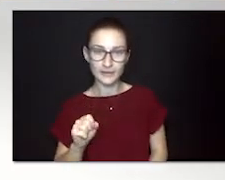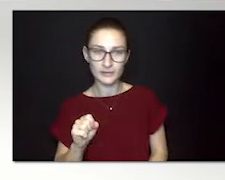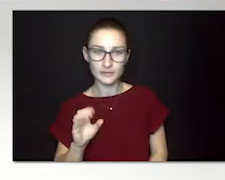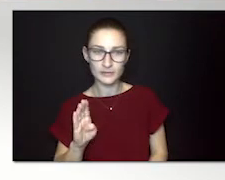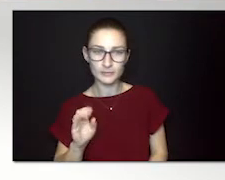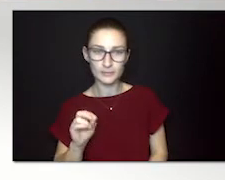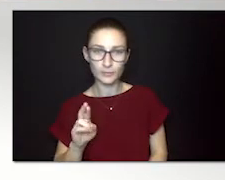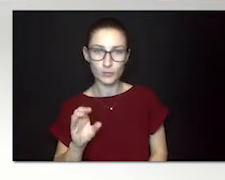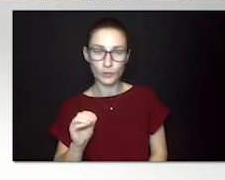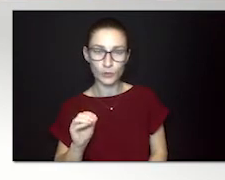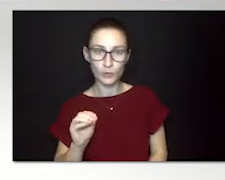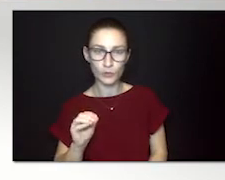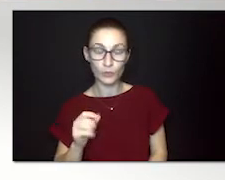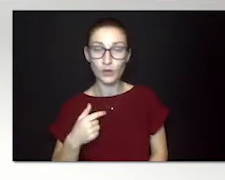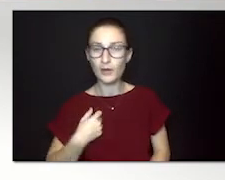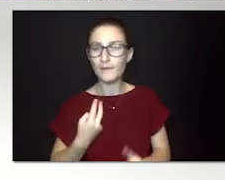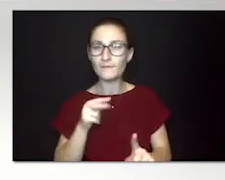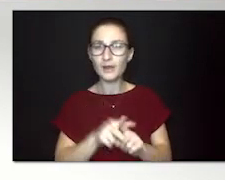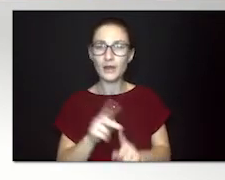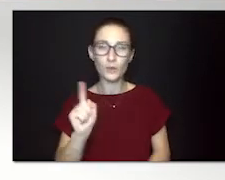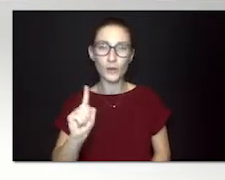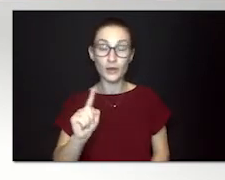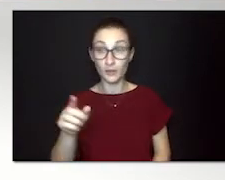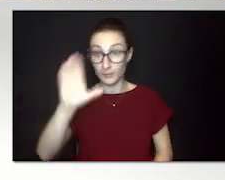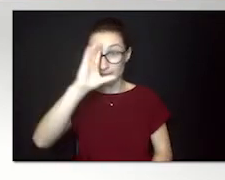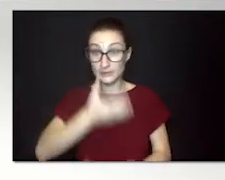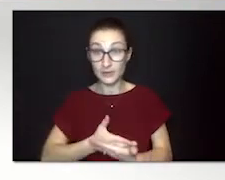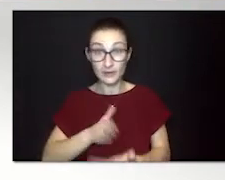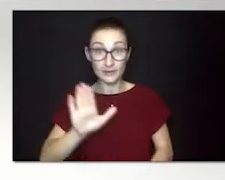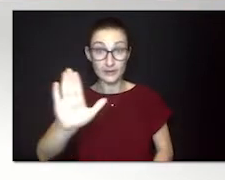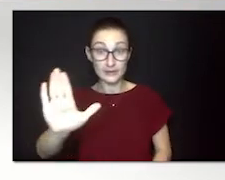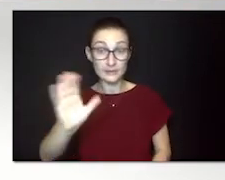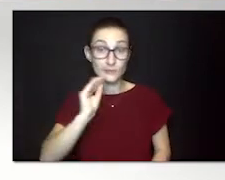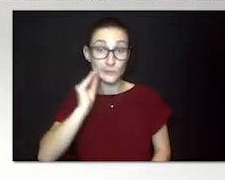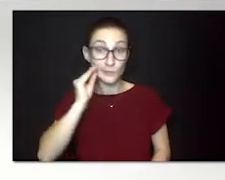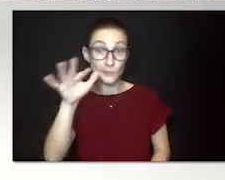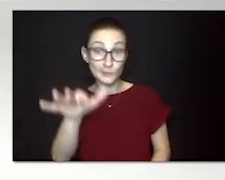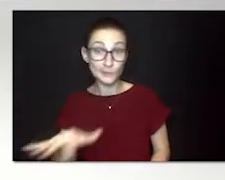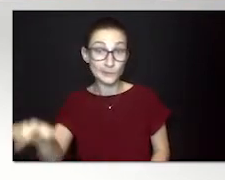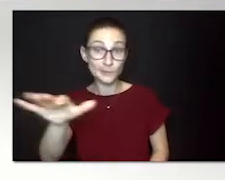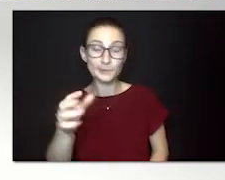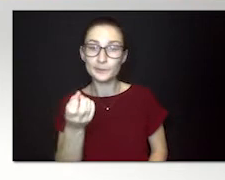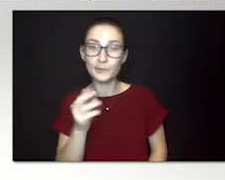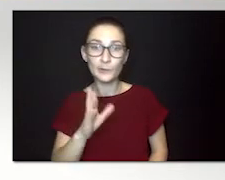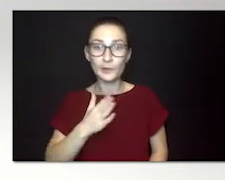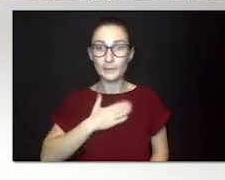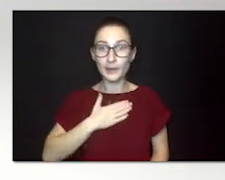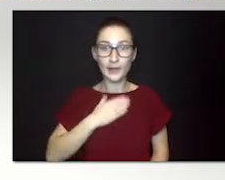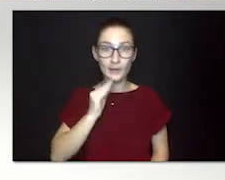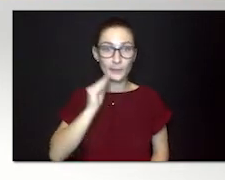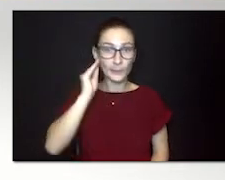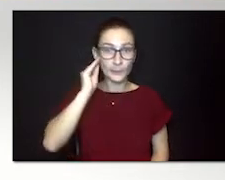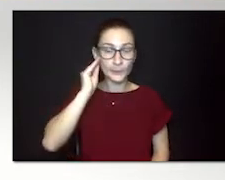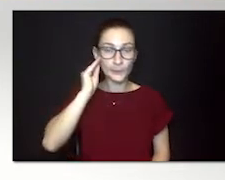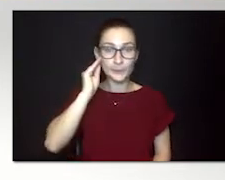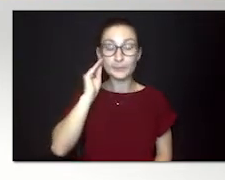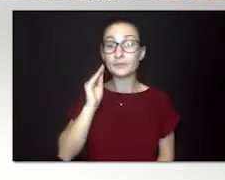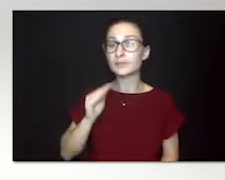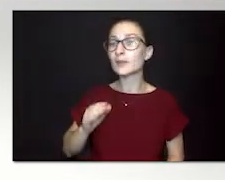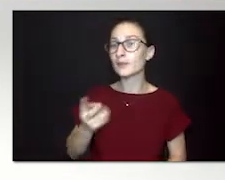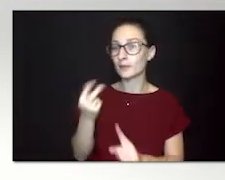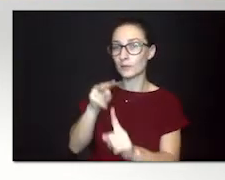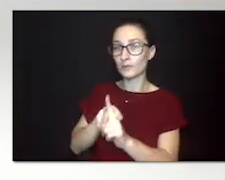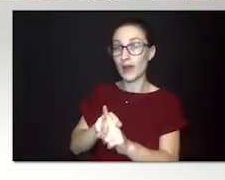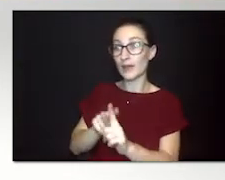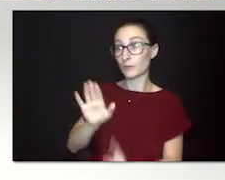I would file in Hillsborough where he's staying with that court, or can I file in Sarasota because that's where I live? You would